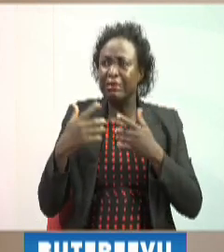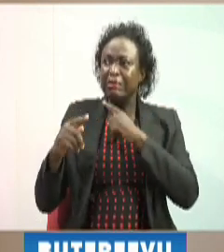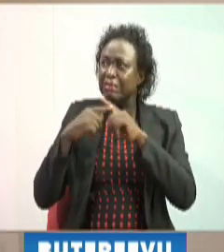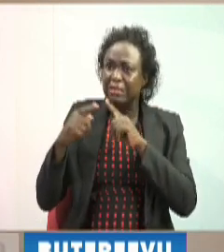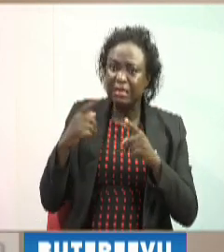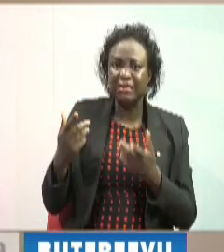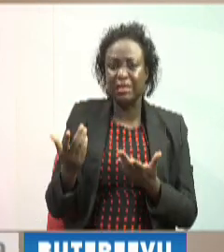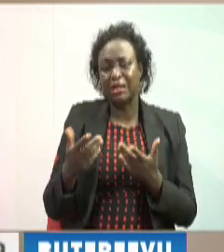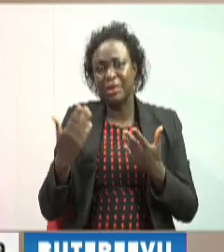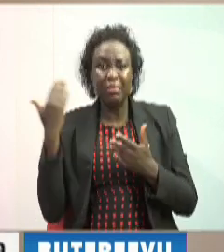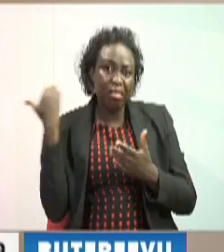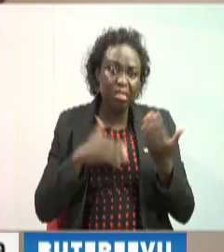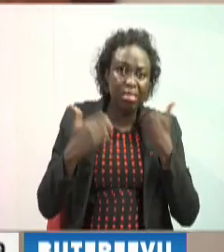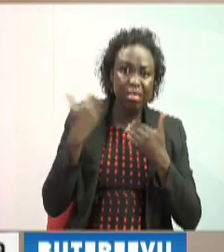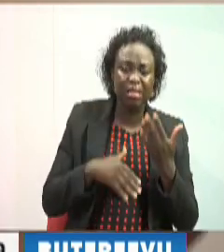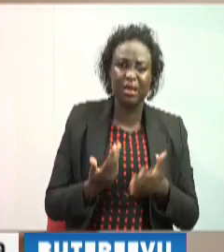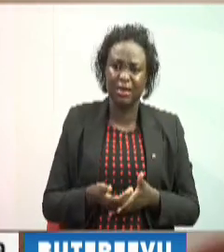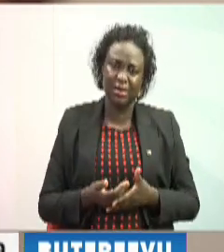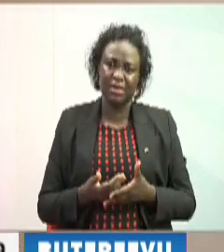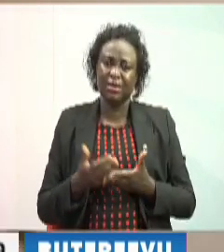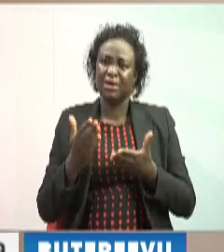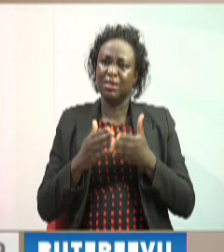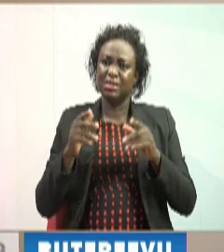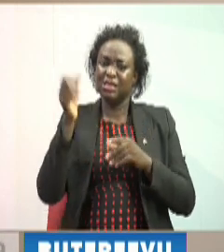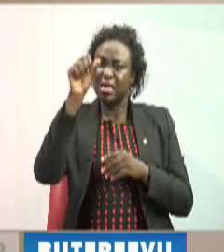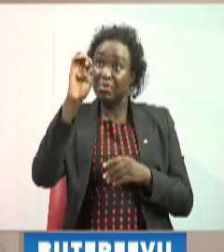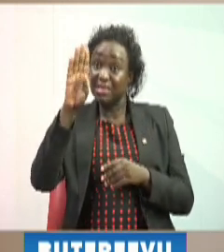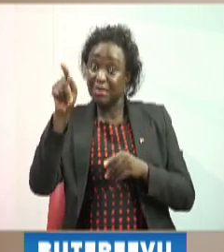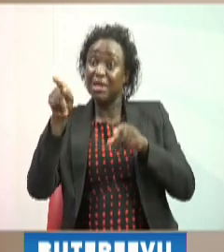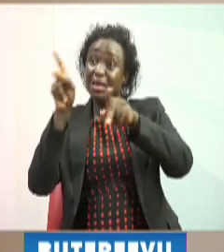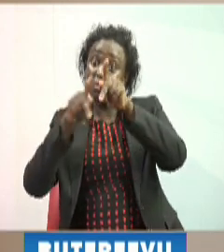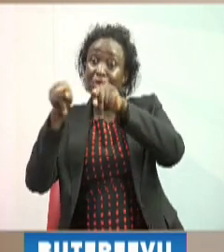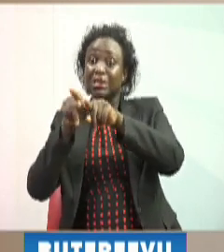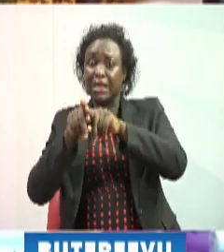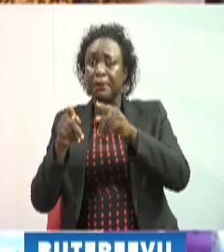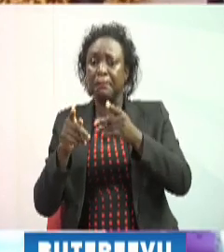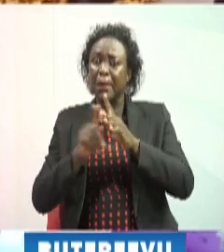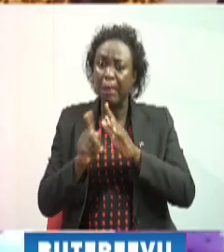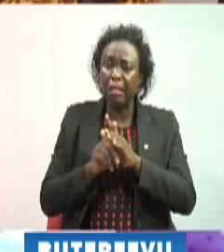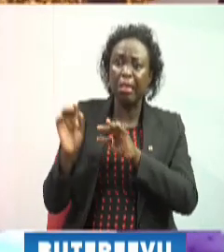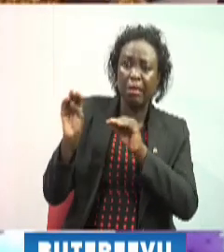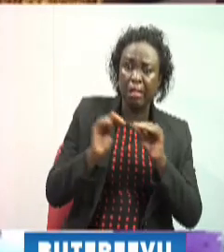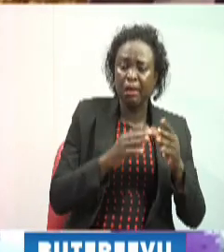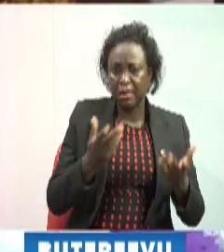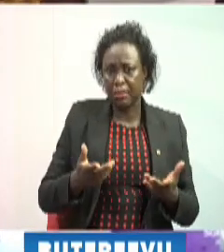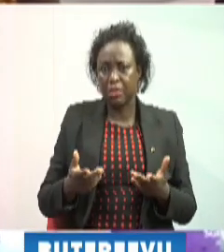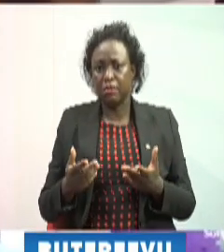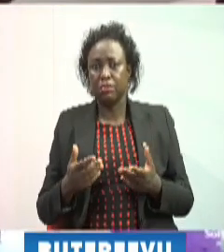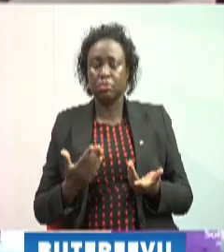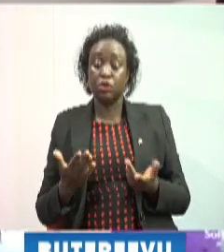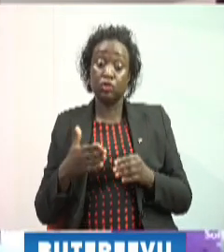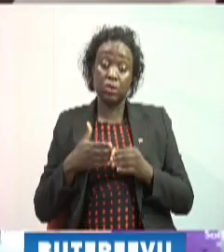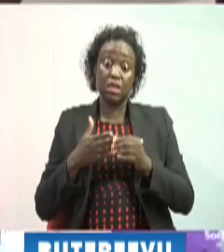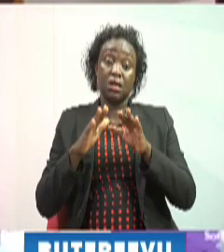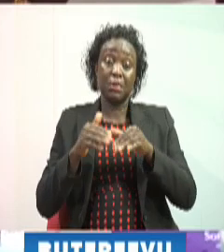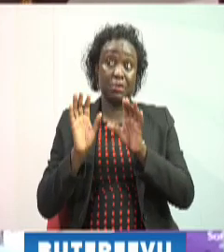rustlers are coming to attack them. We have seen also people from Sebei having the same pinch. Akulira akabondo k'ababaka ba palamenti